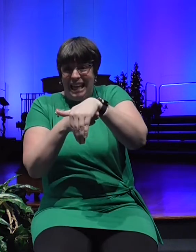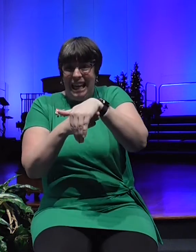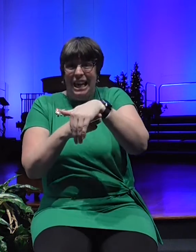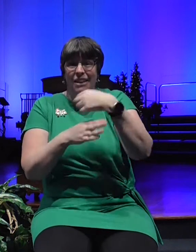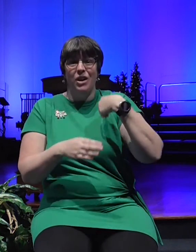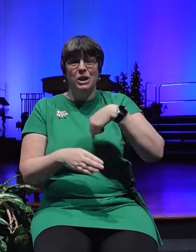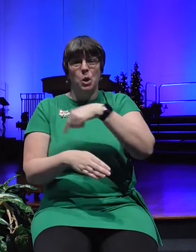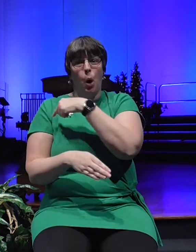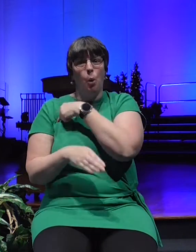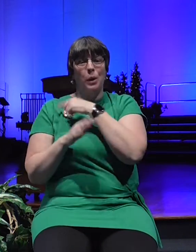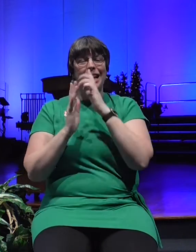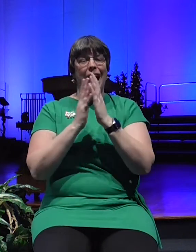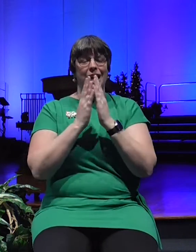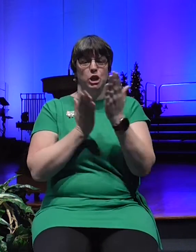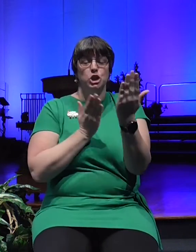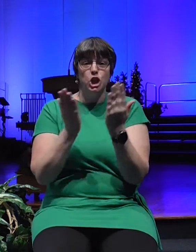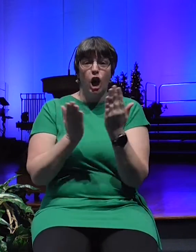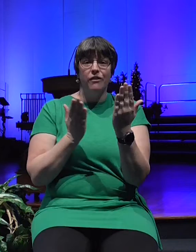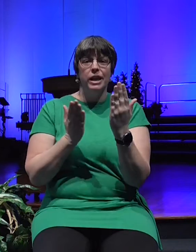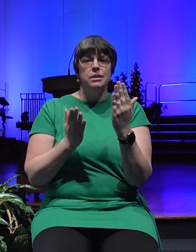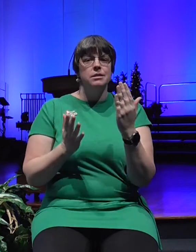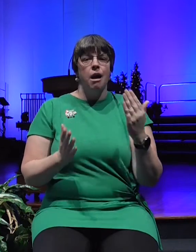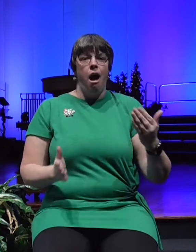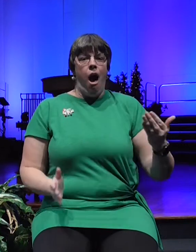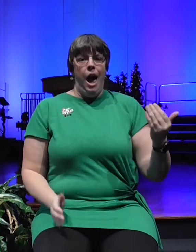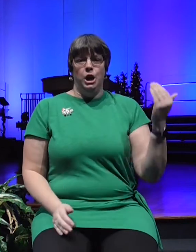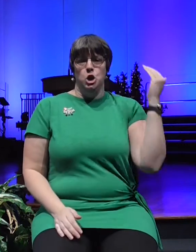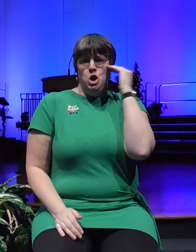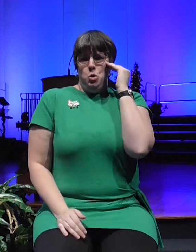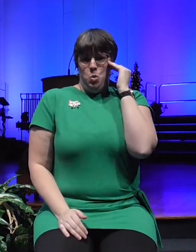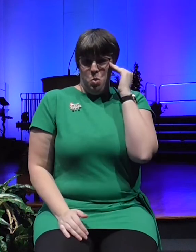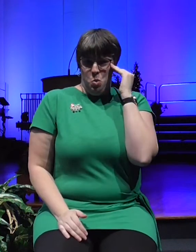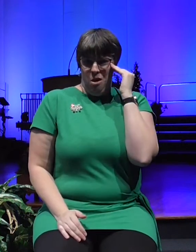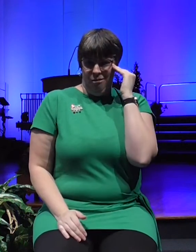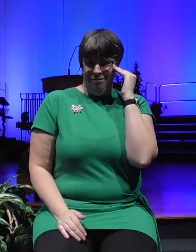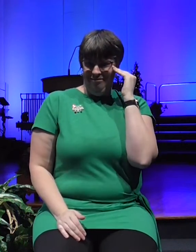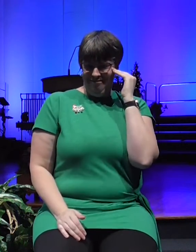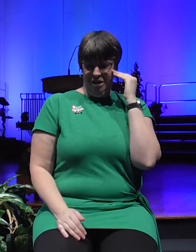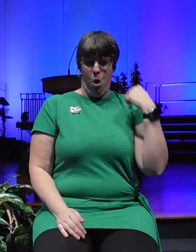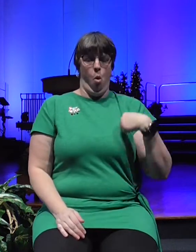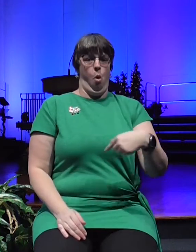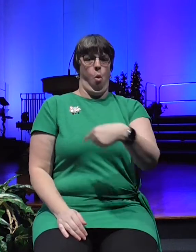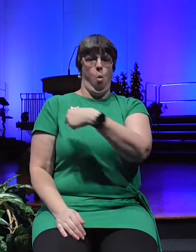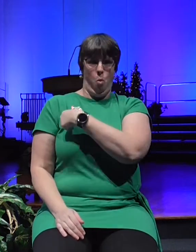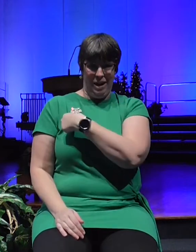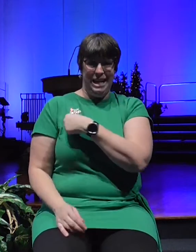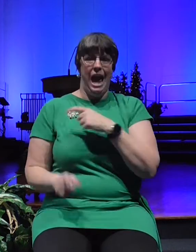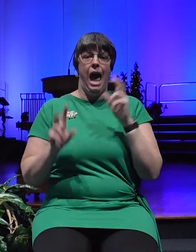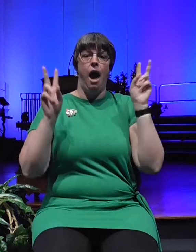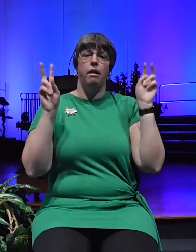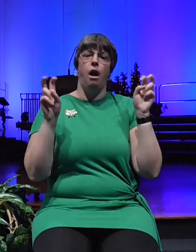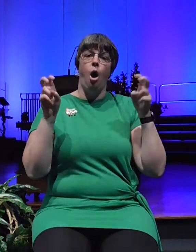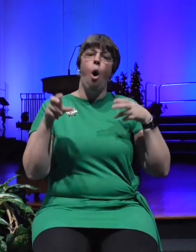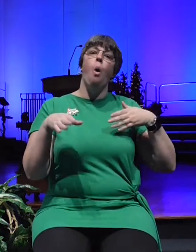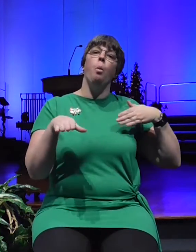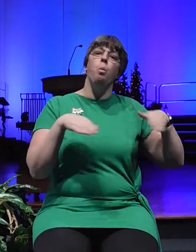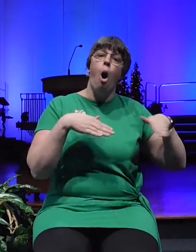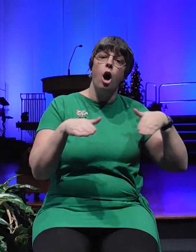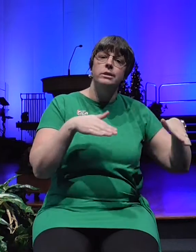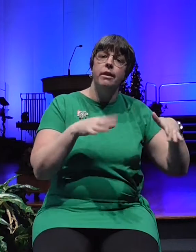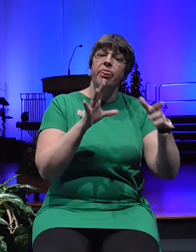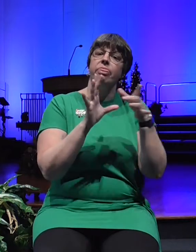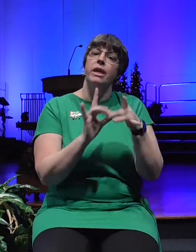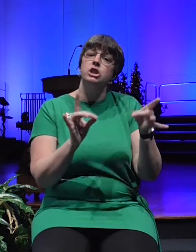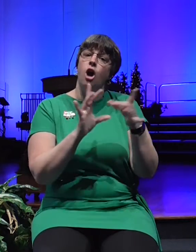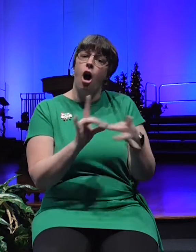that candlelight service. And I knew that we as a community had walked our talk. We had listened